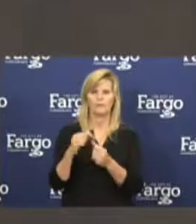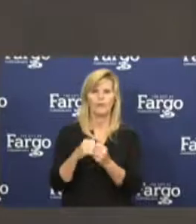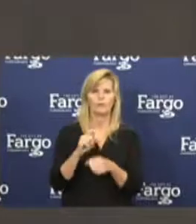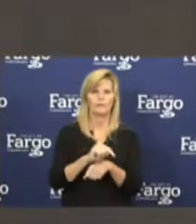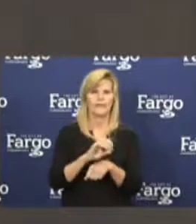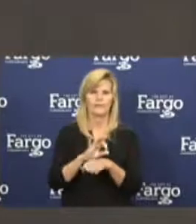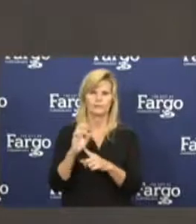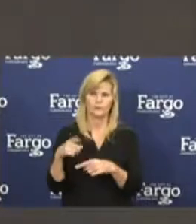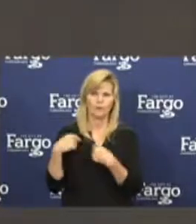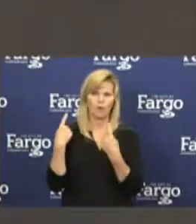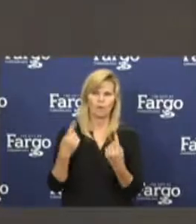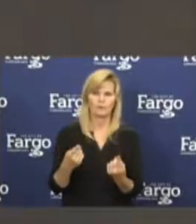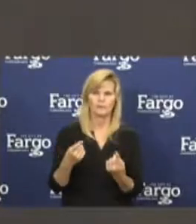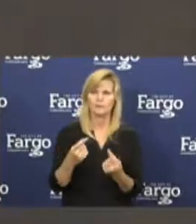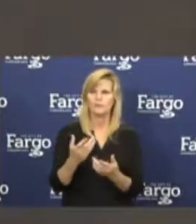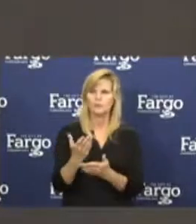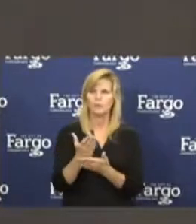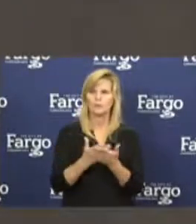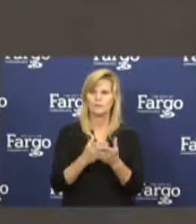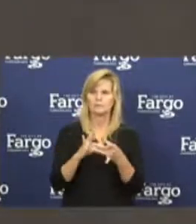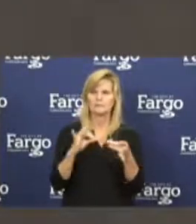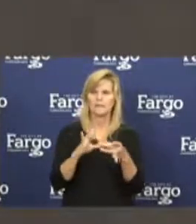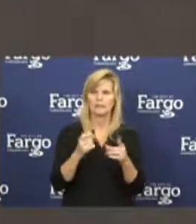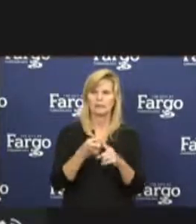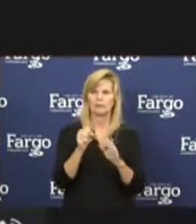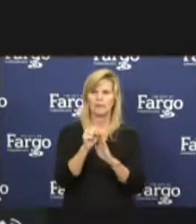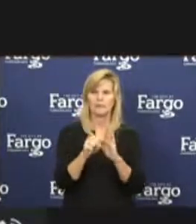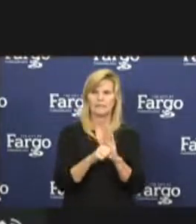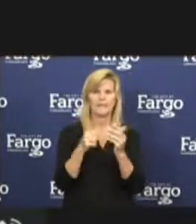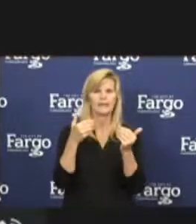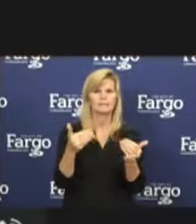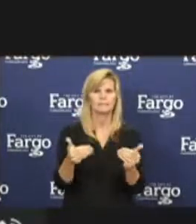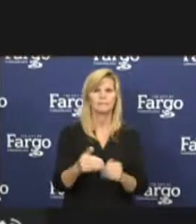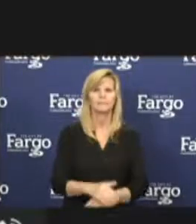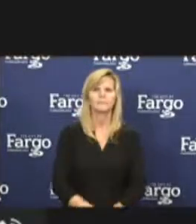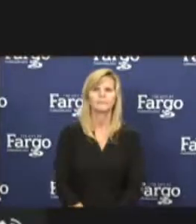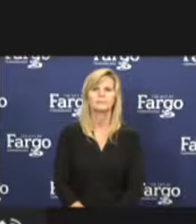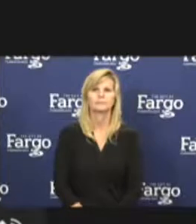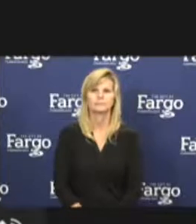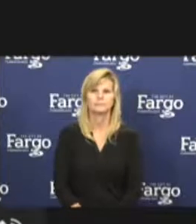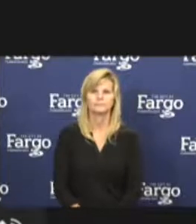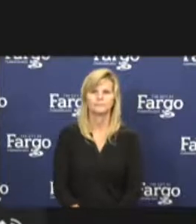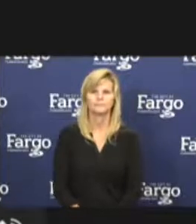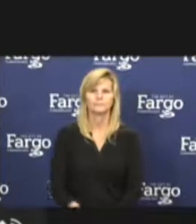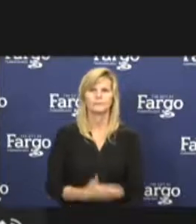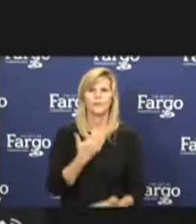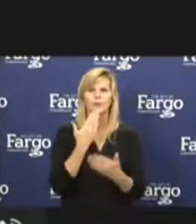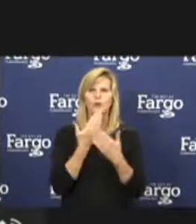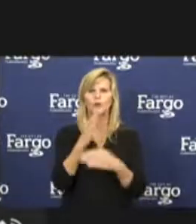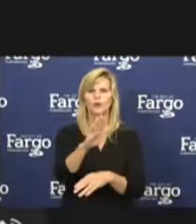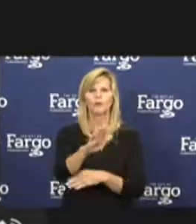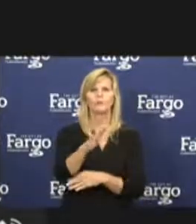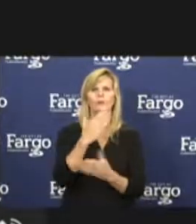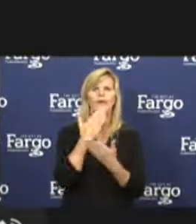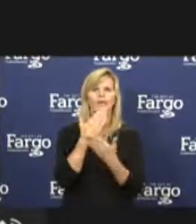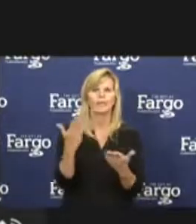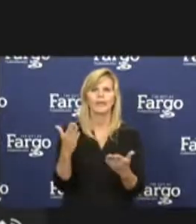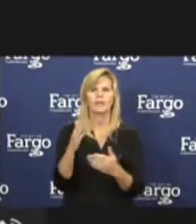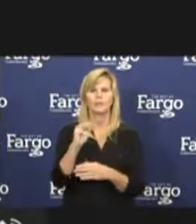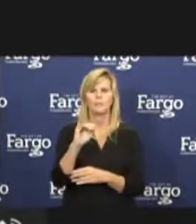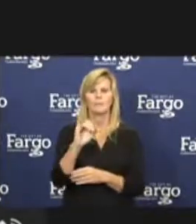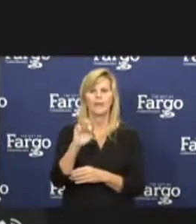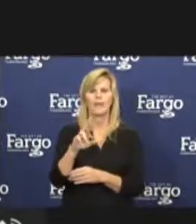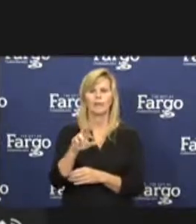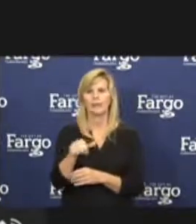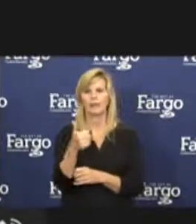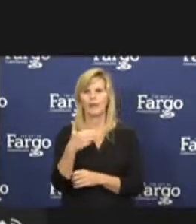through, and she'd like to make some statements from the state. Thank you. Good afternoon. Thank you, Mayor Mahoney and